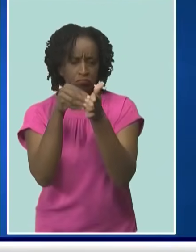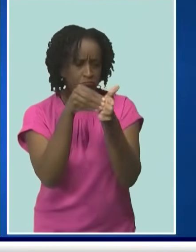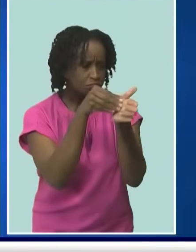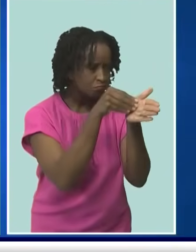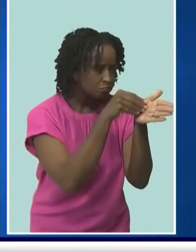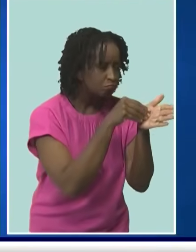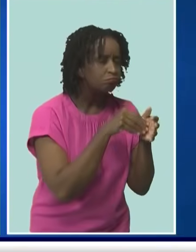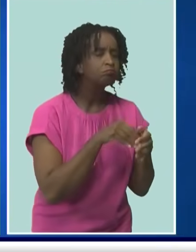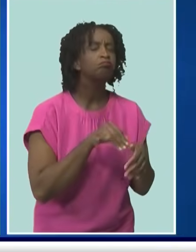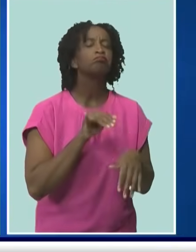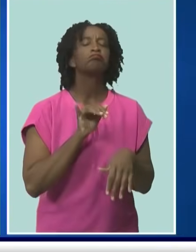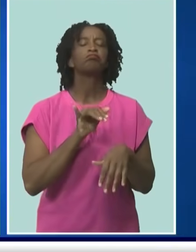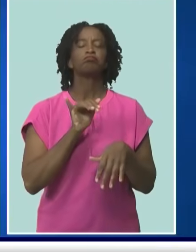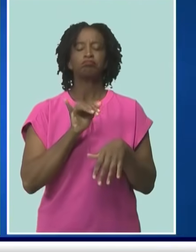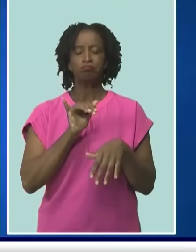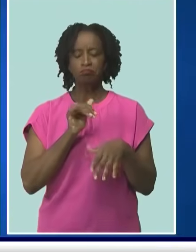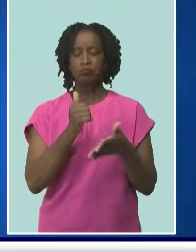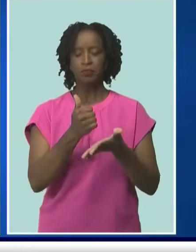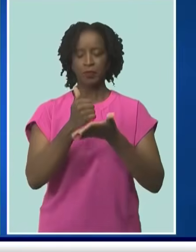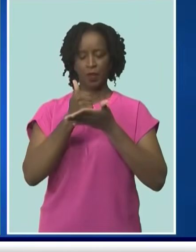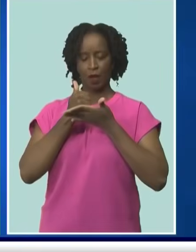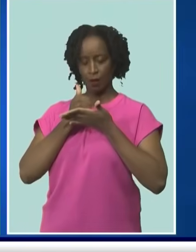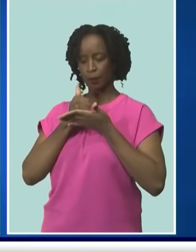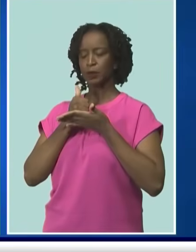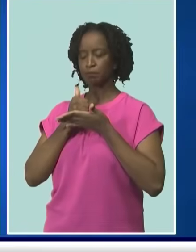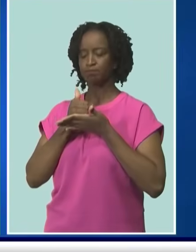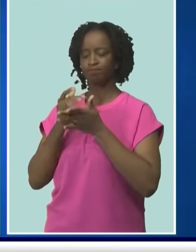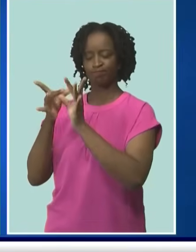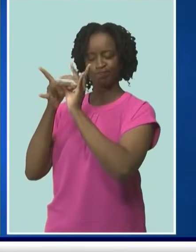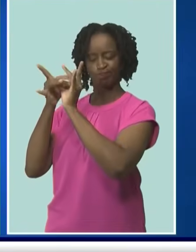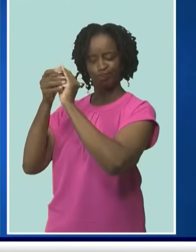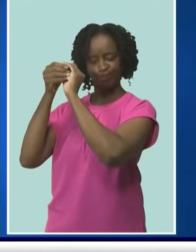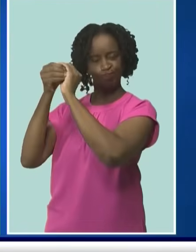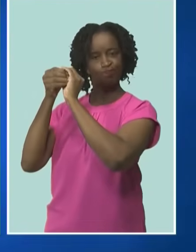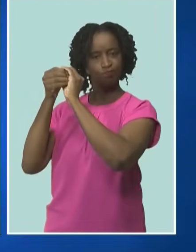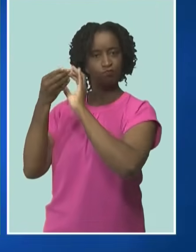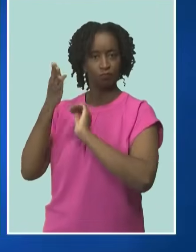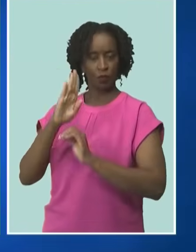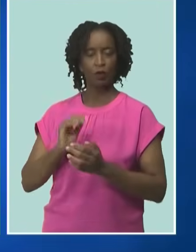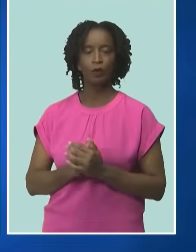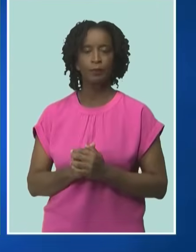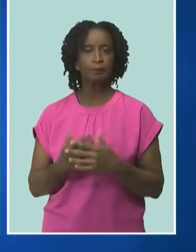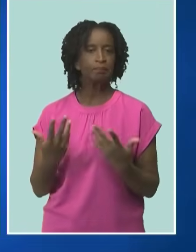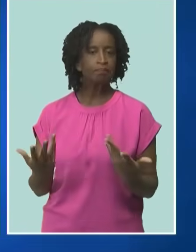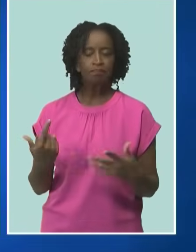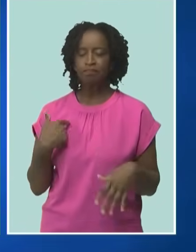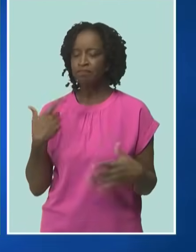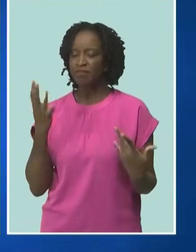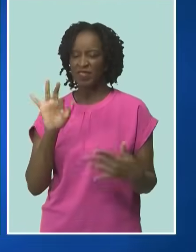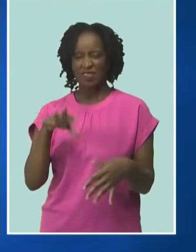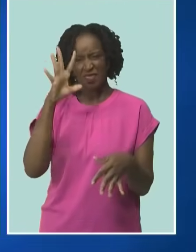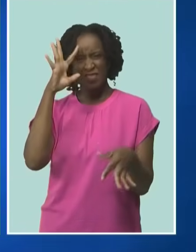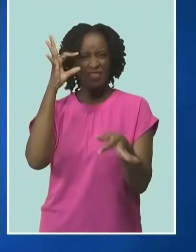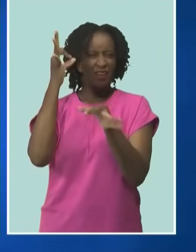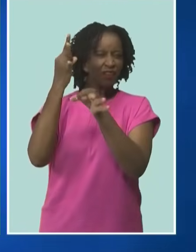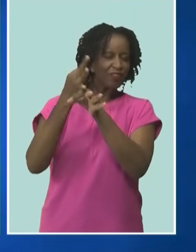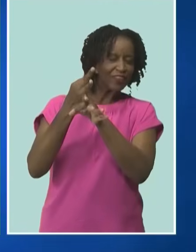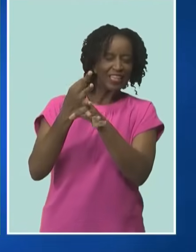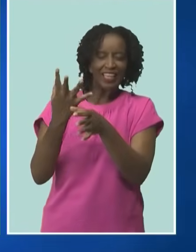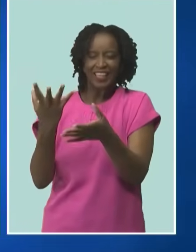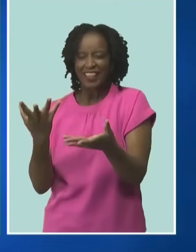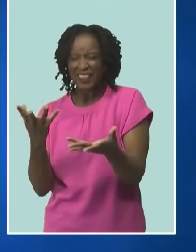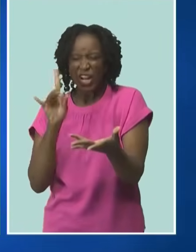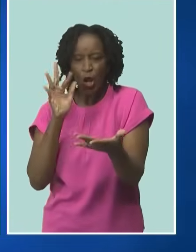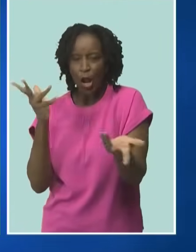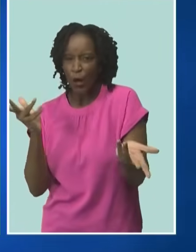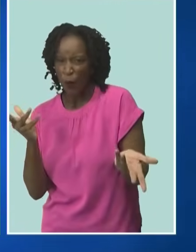to my relationship with the Most High. I learned that faith has so many different looks and feels, and